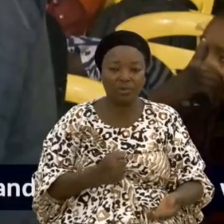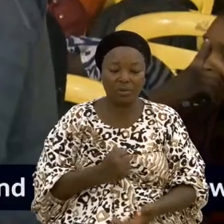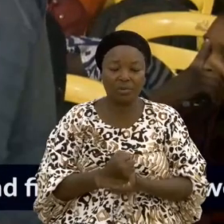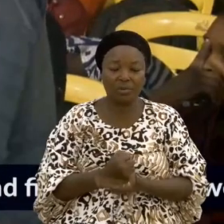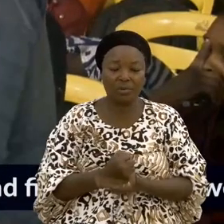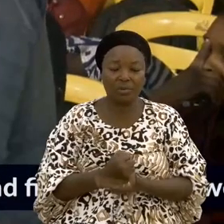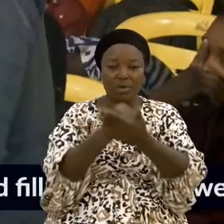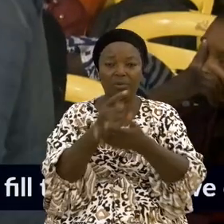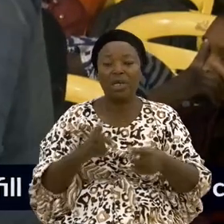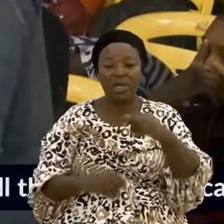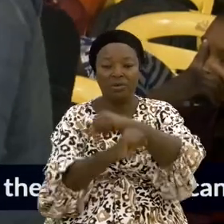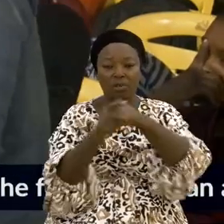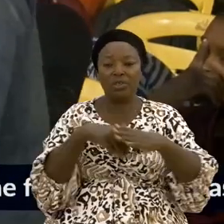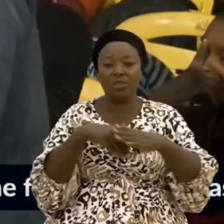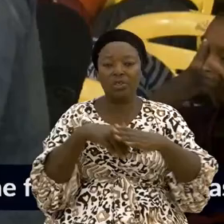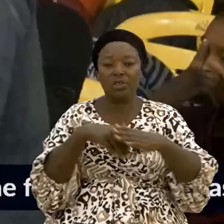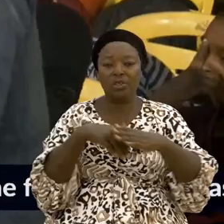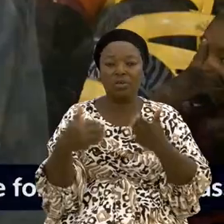in Christ.